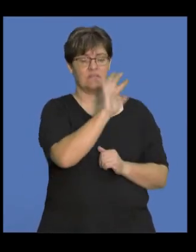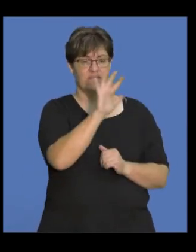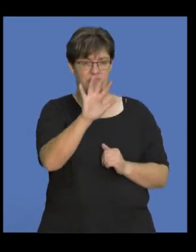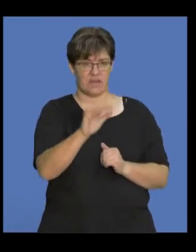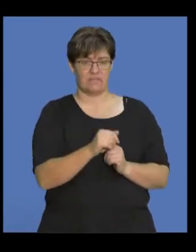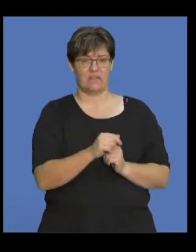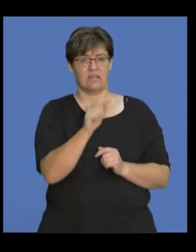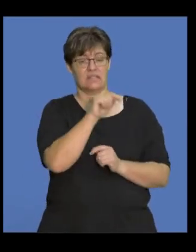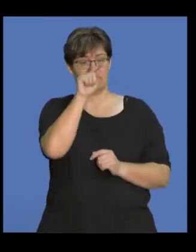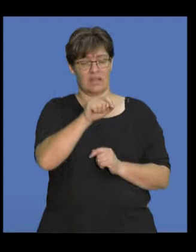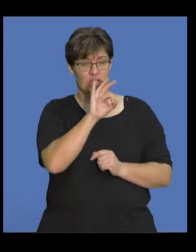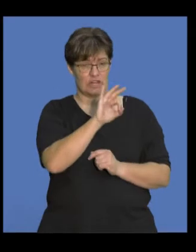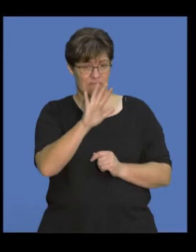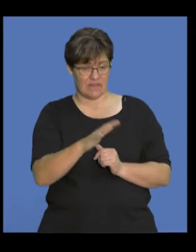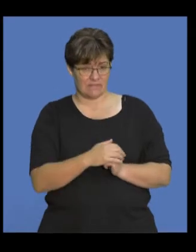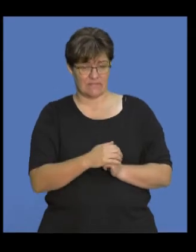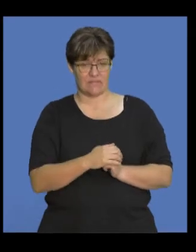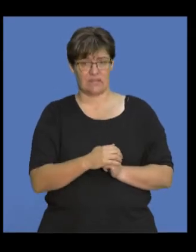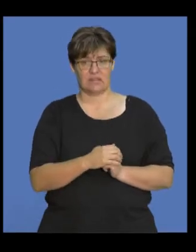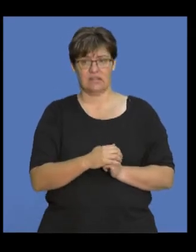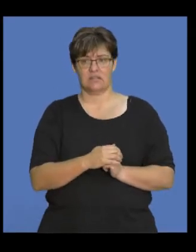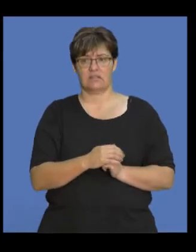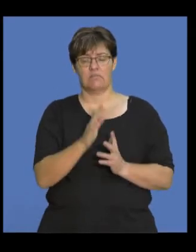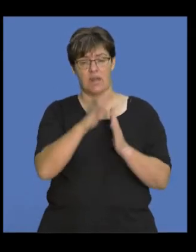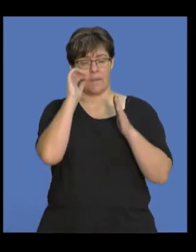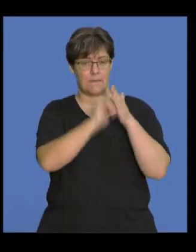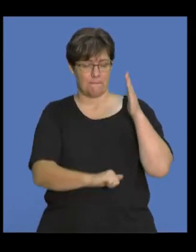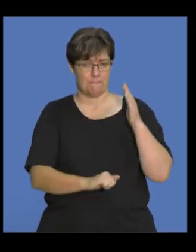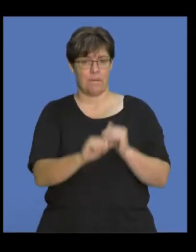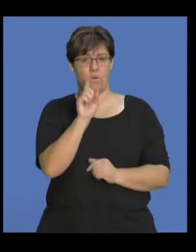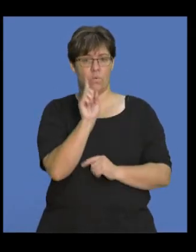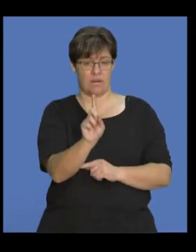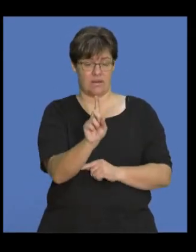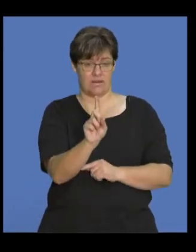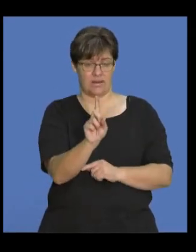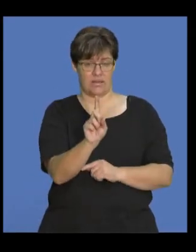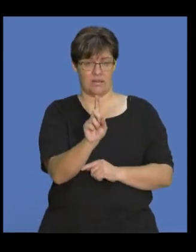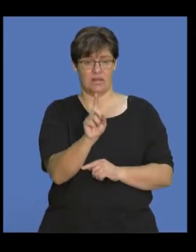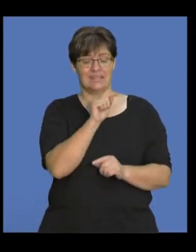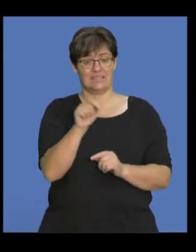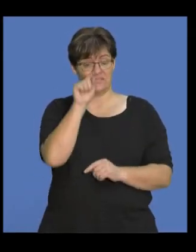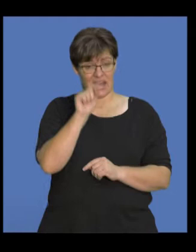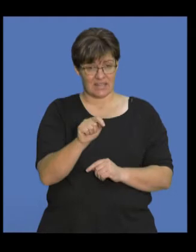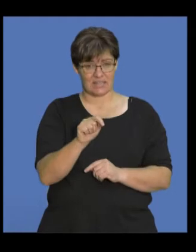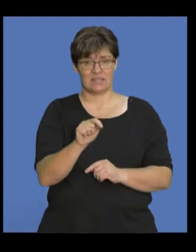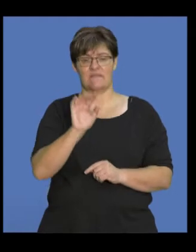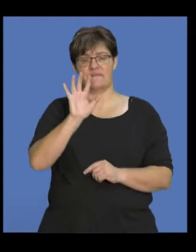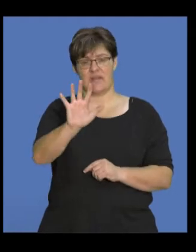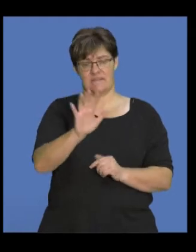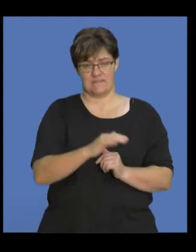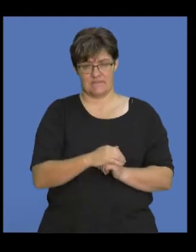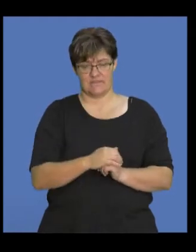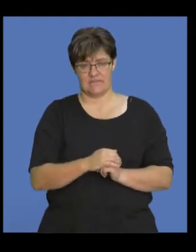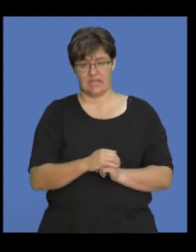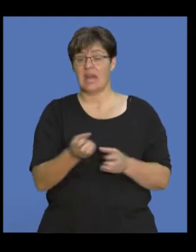gives me that amount. I will subtract 1 and then divide this by 5. It gives